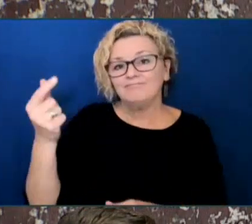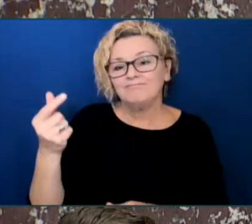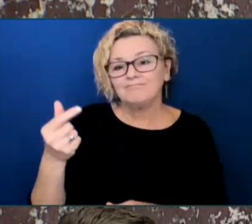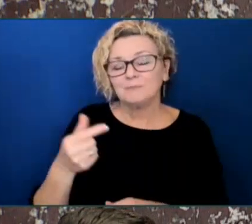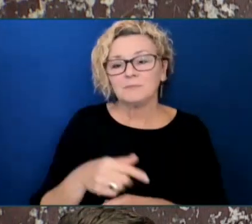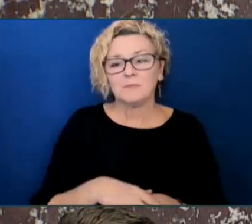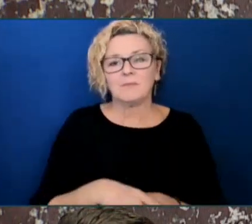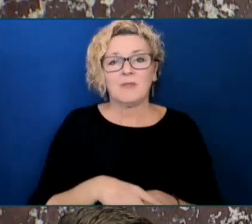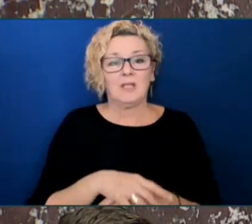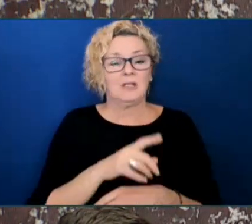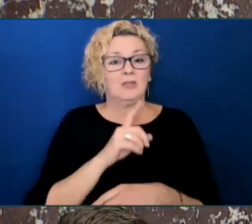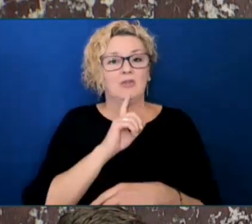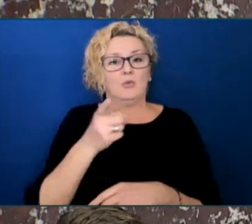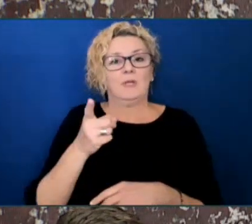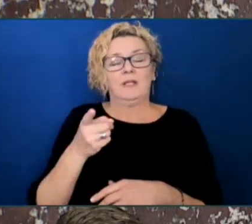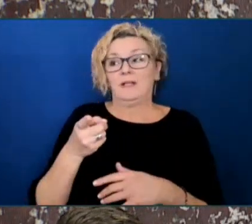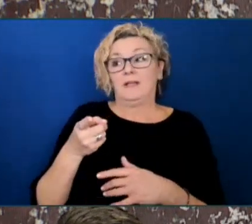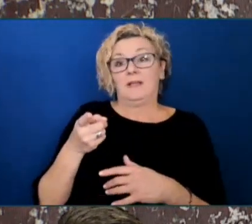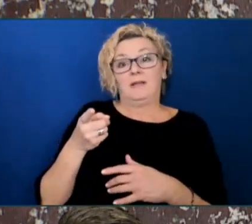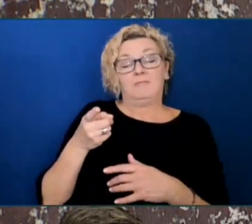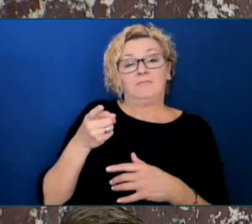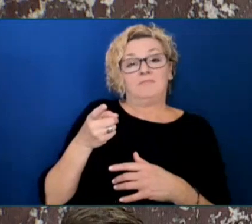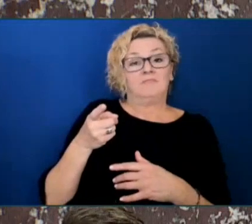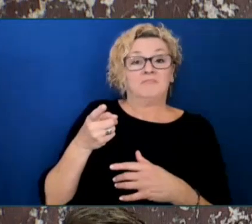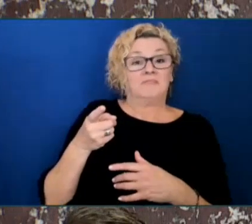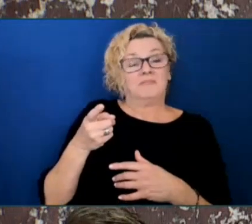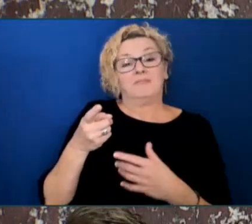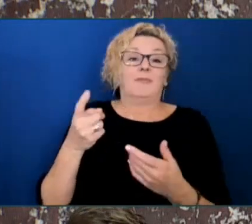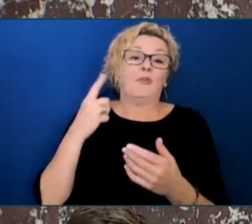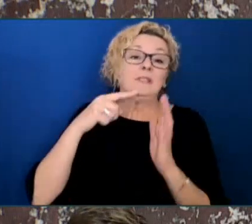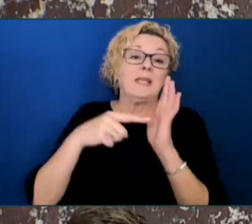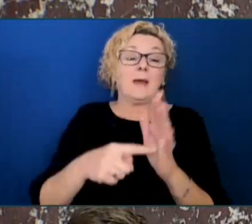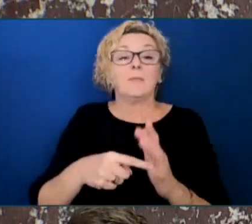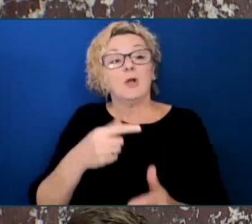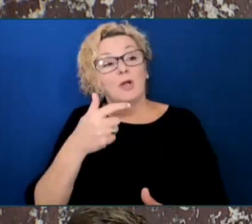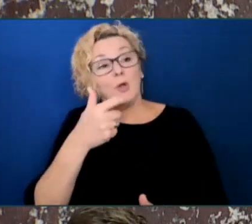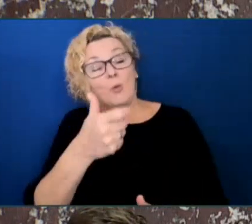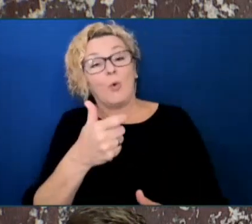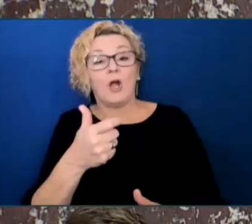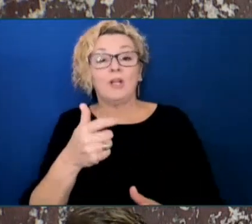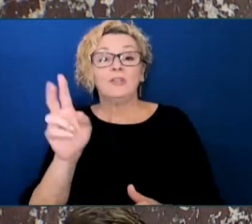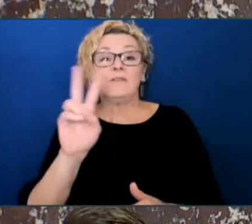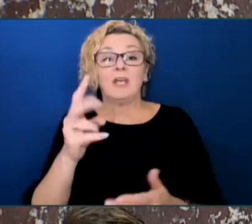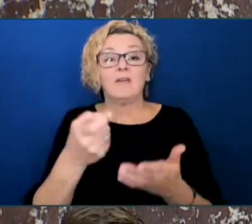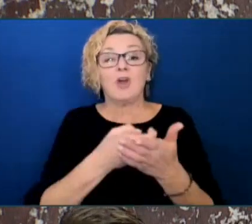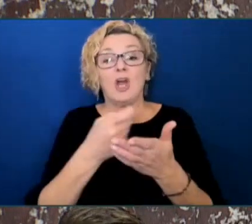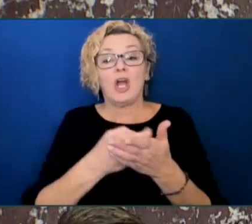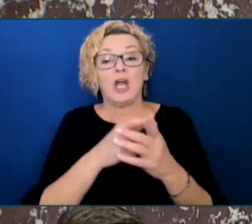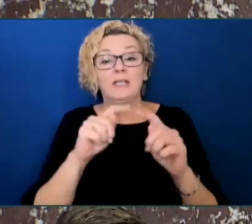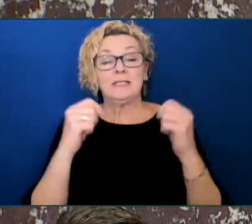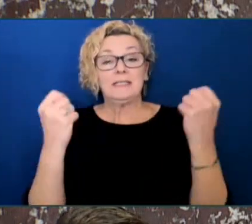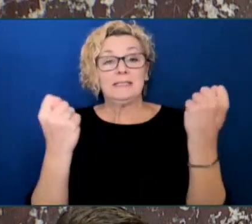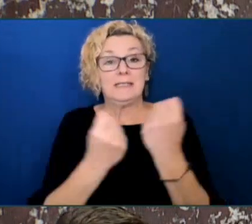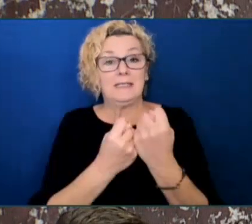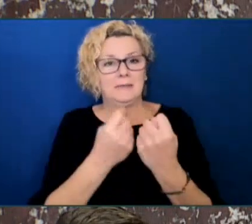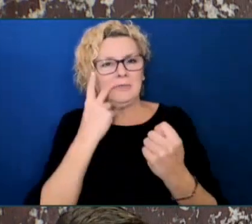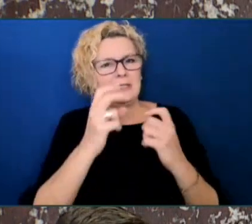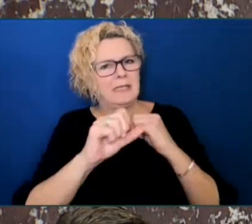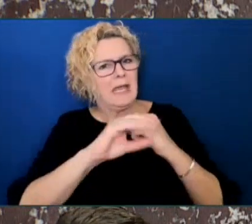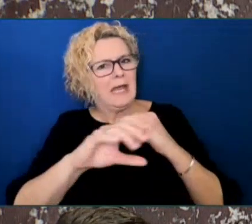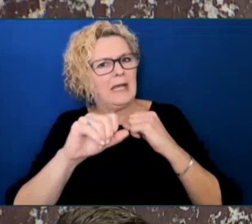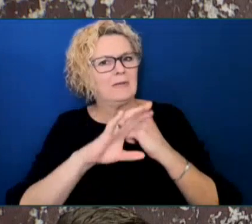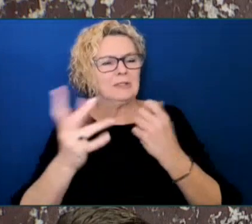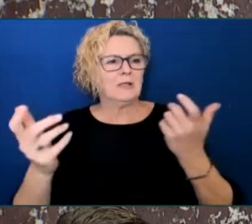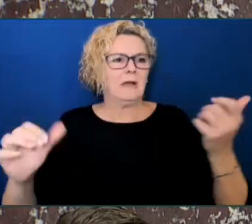this province. And in fact, all you have to do is watch a Canucks game where they see running non-stop high-cost ads extolling the virtues of